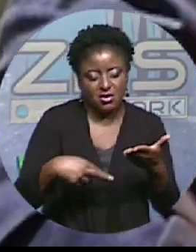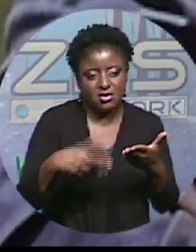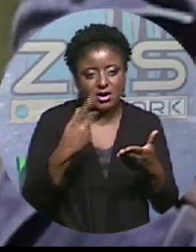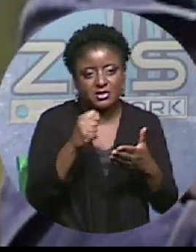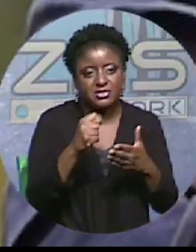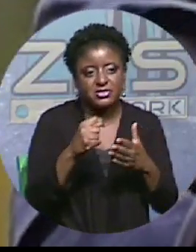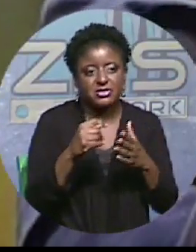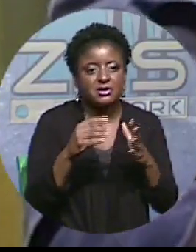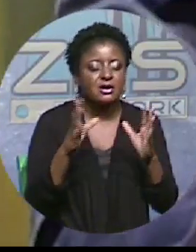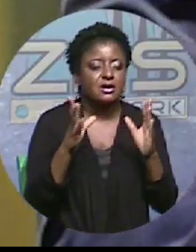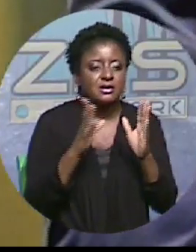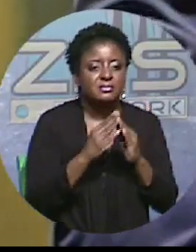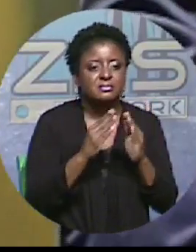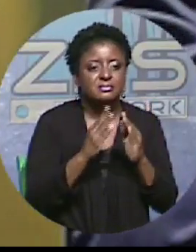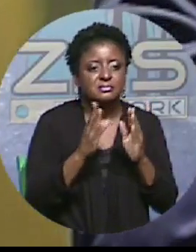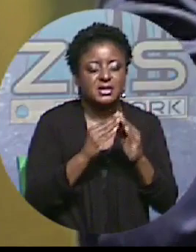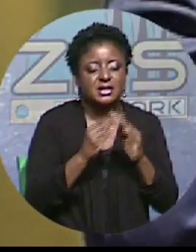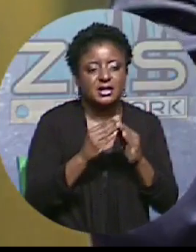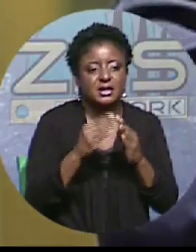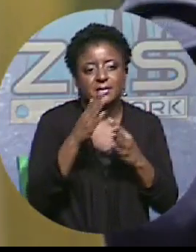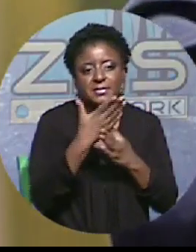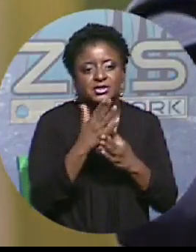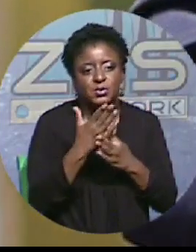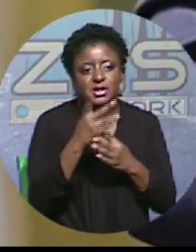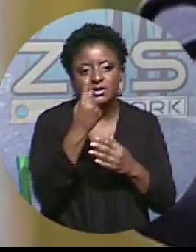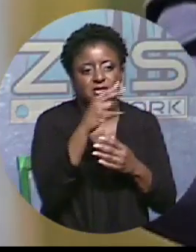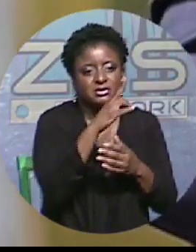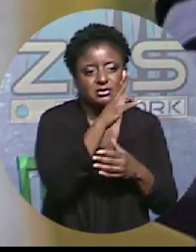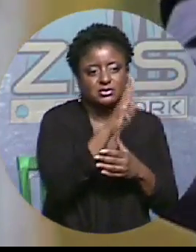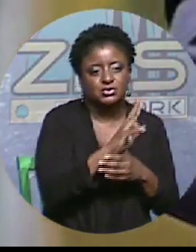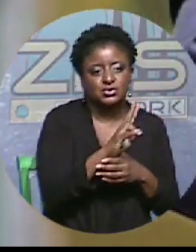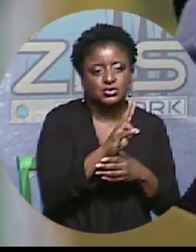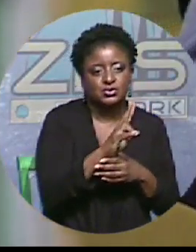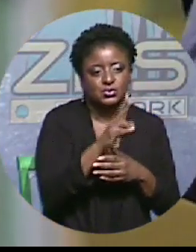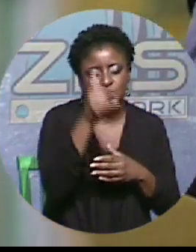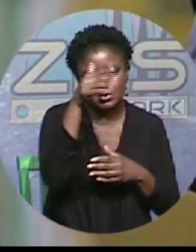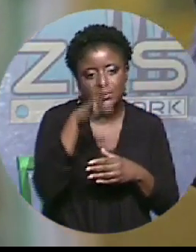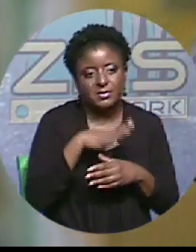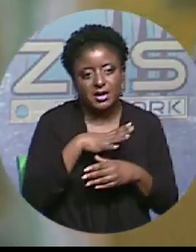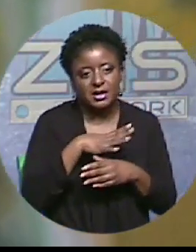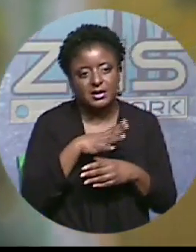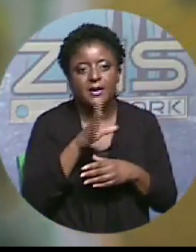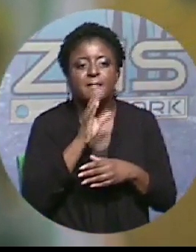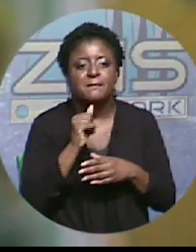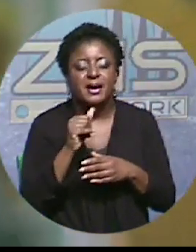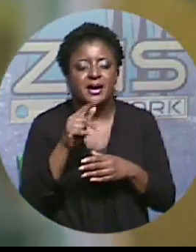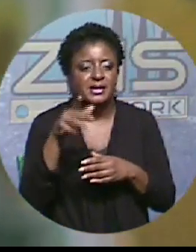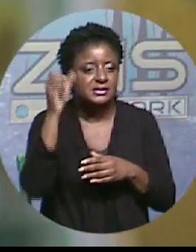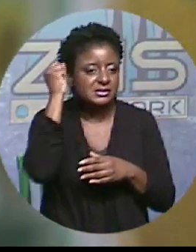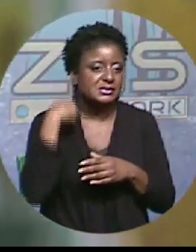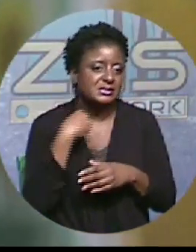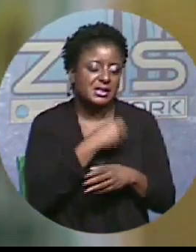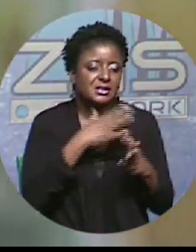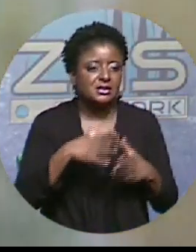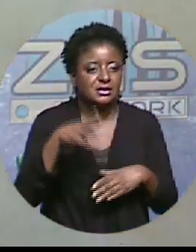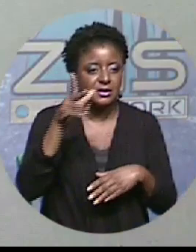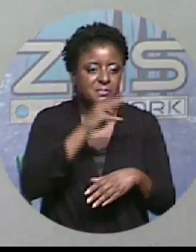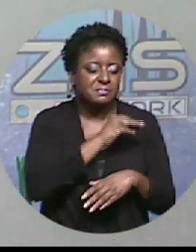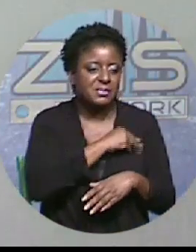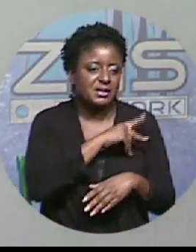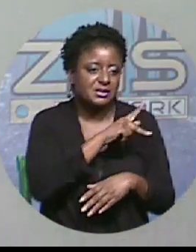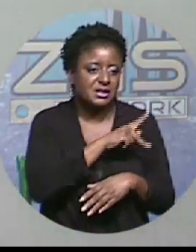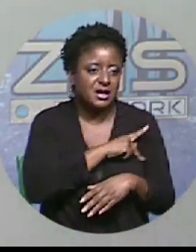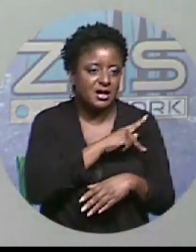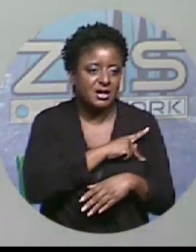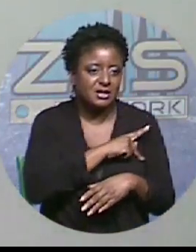Pintard to see if they were doing anything illegal. They also say he suggested involving police. The admission is contained in a second